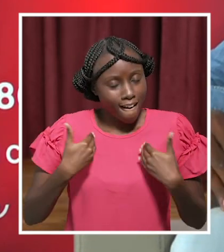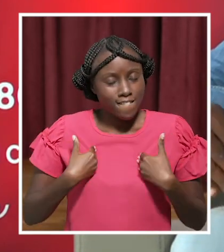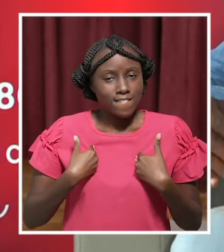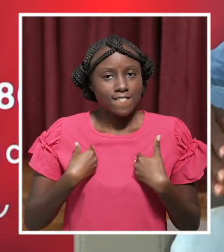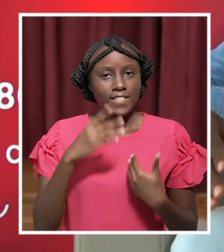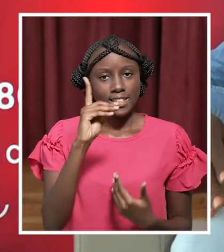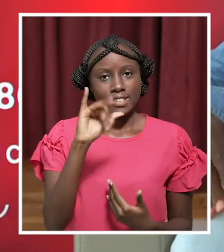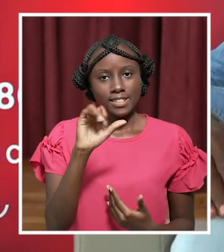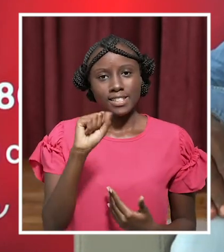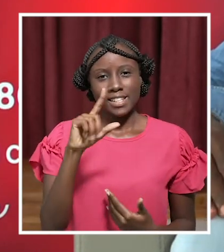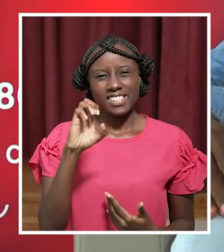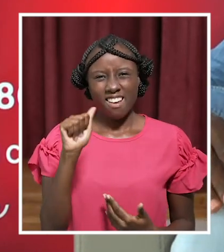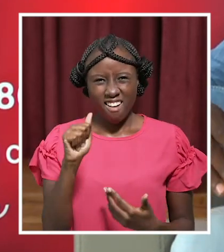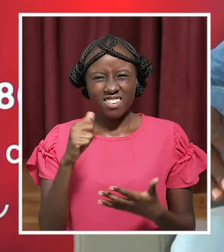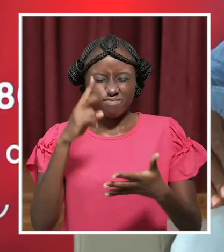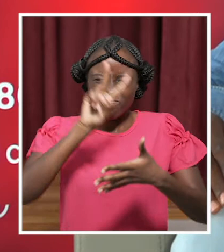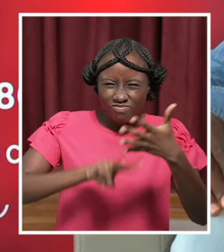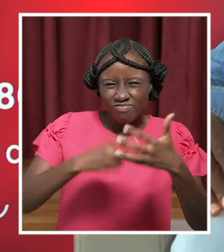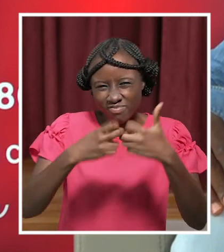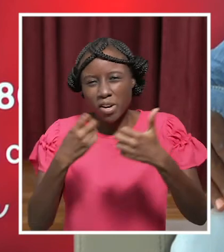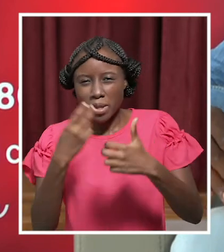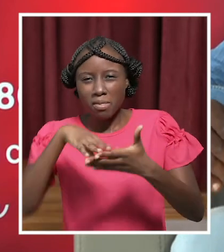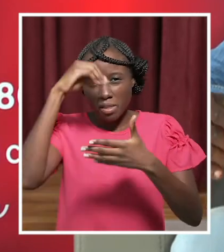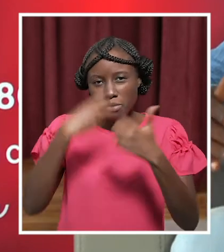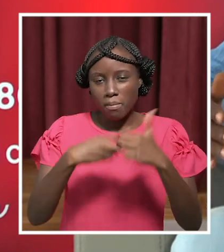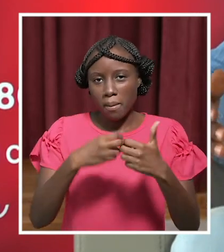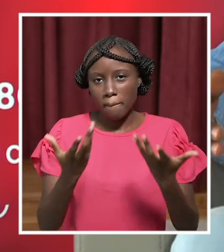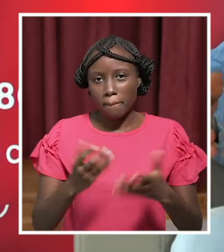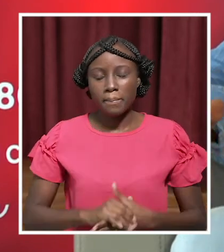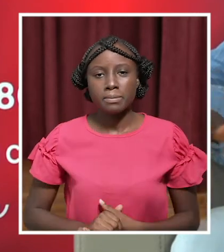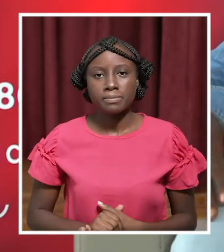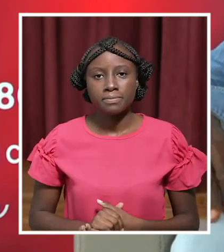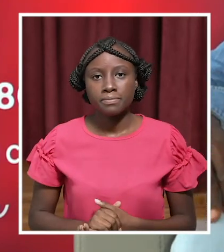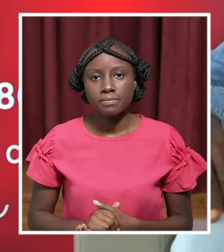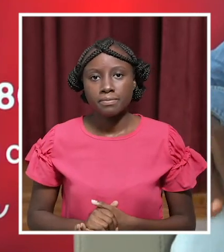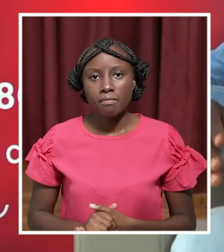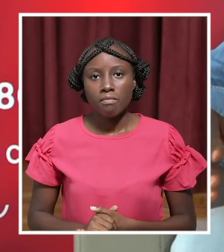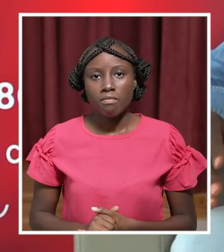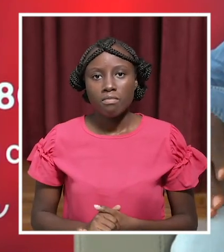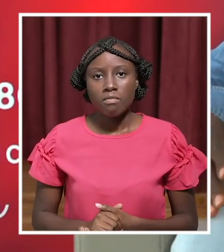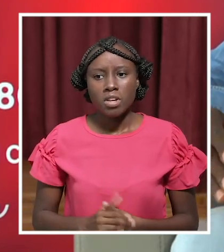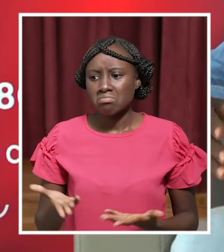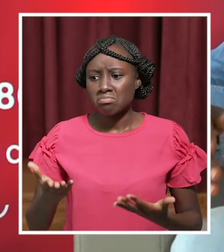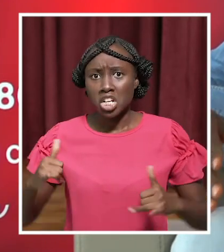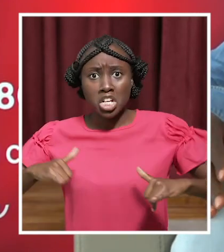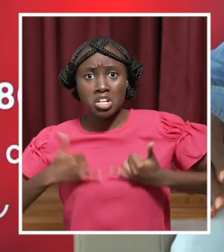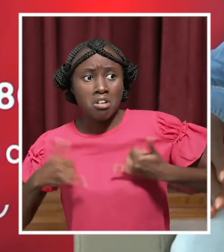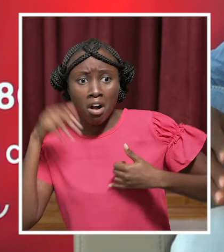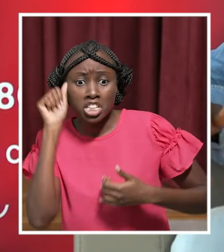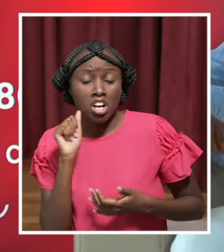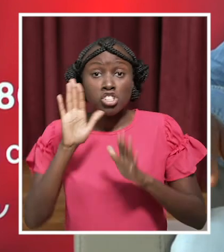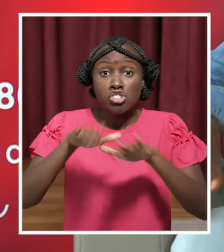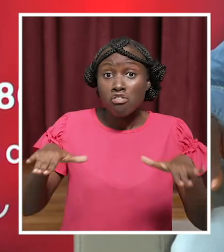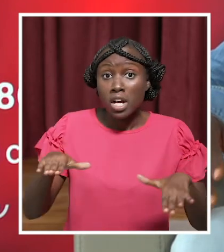and in many instances, persons, even as young adults or kids, are unaware